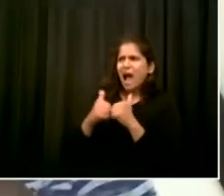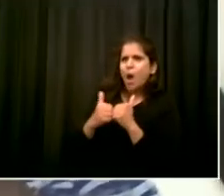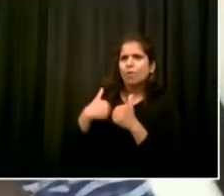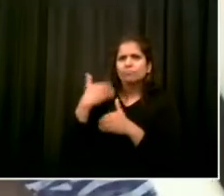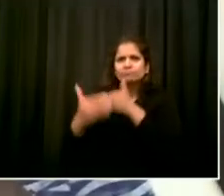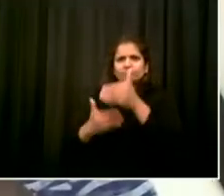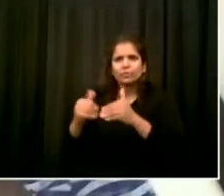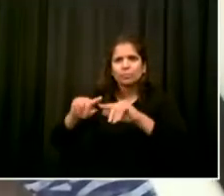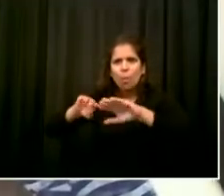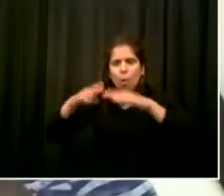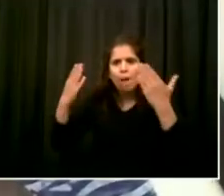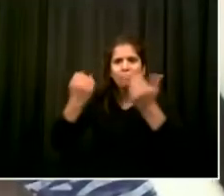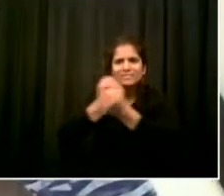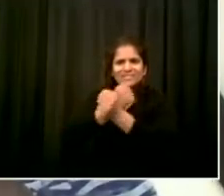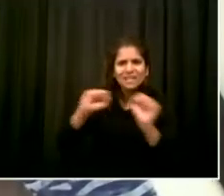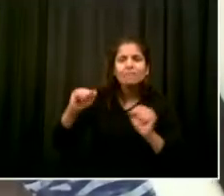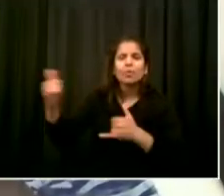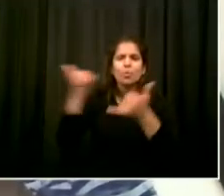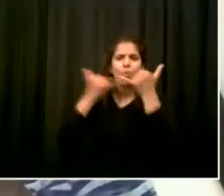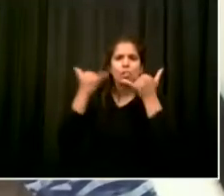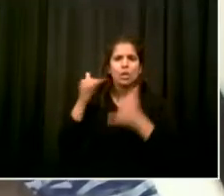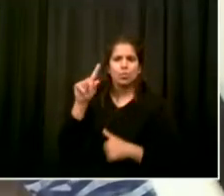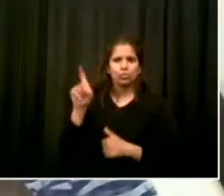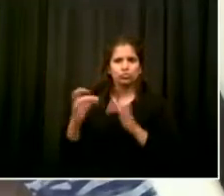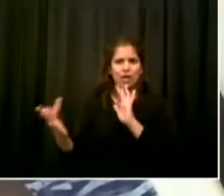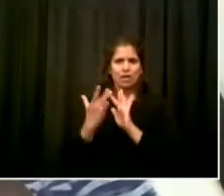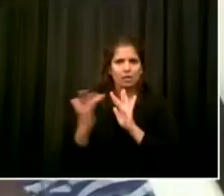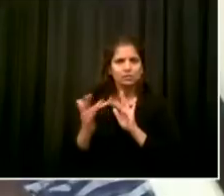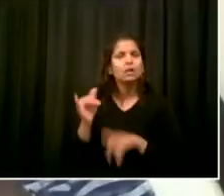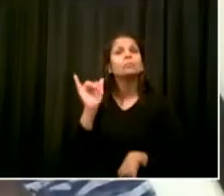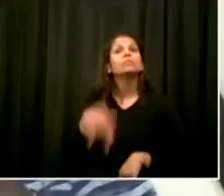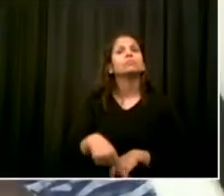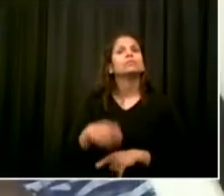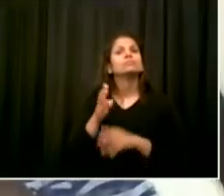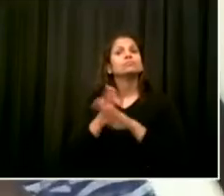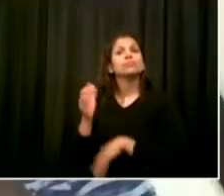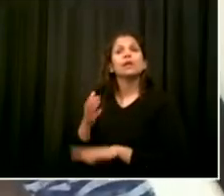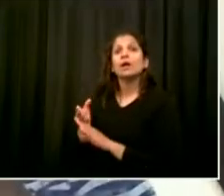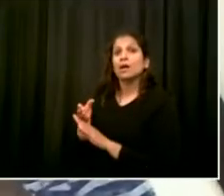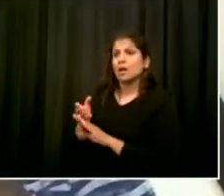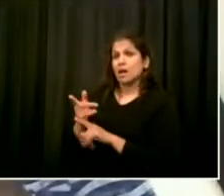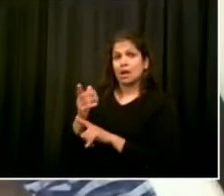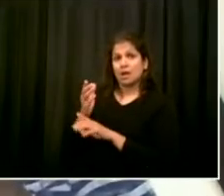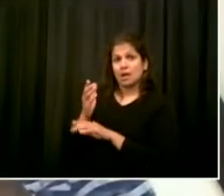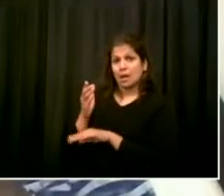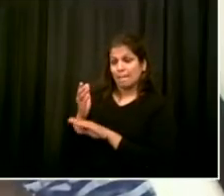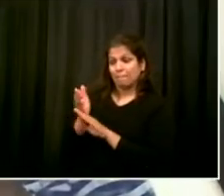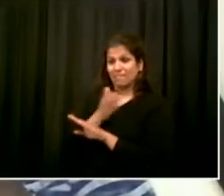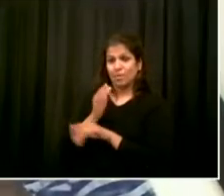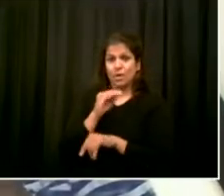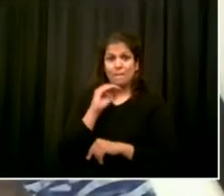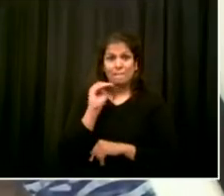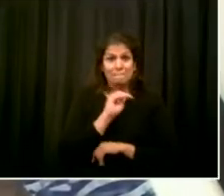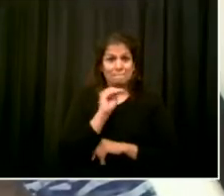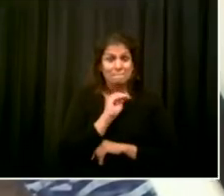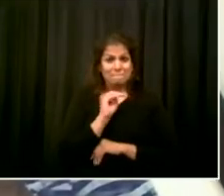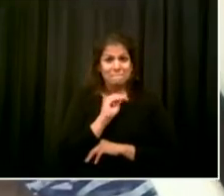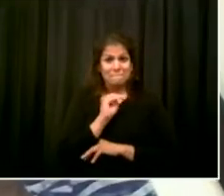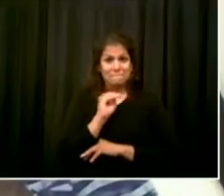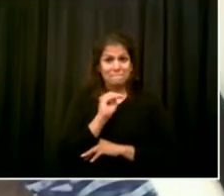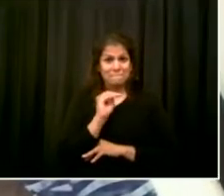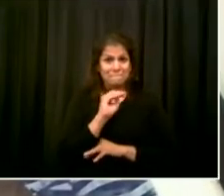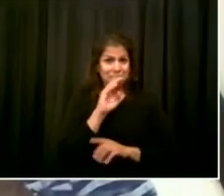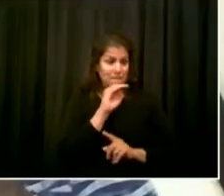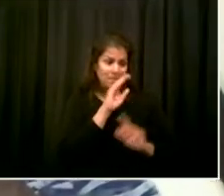got almost 3,900 calls of people asking very specific questions about their restart.